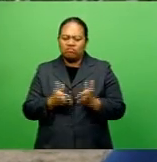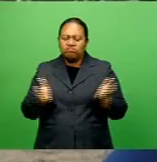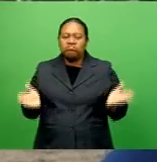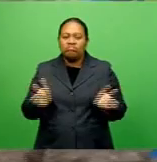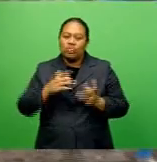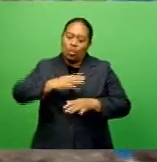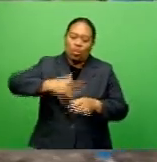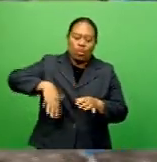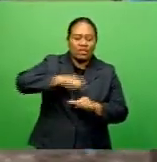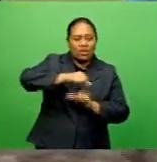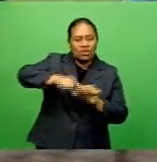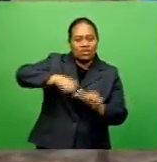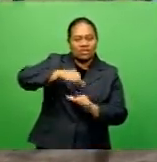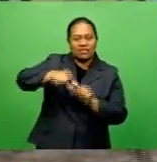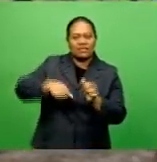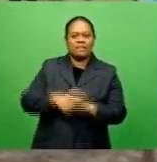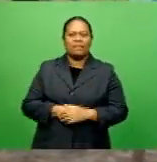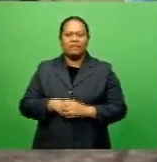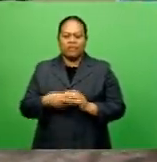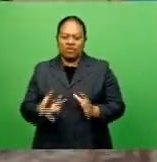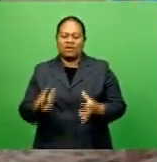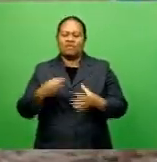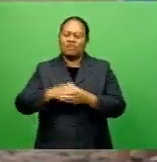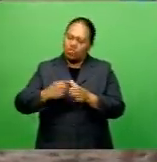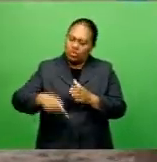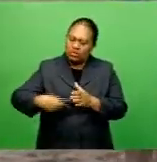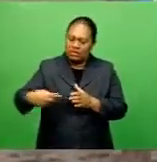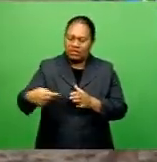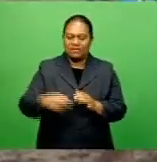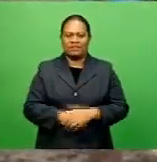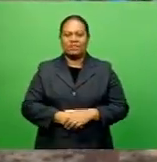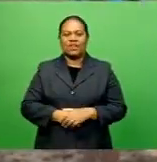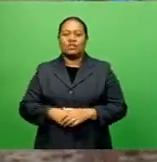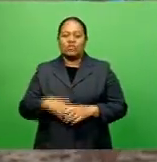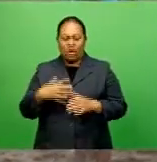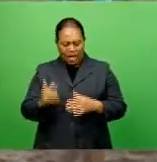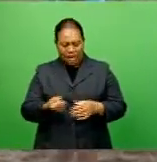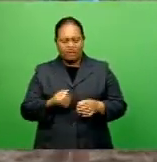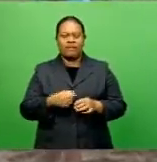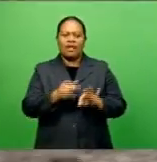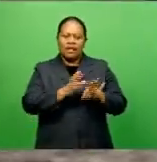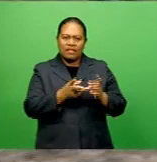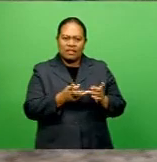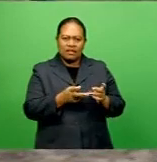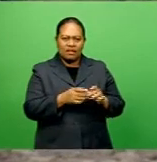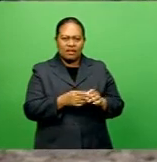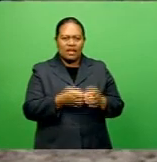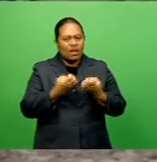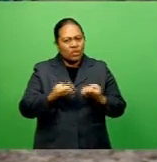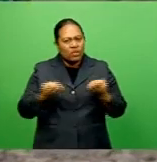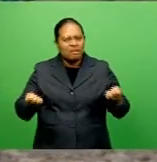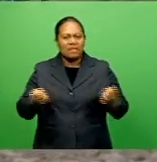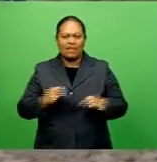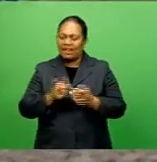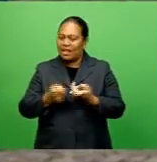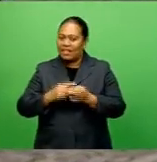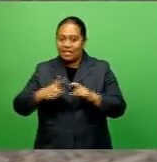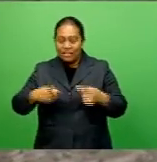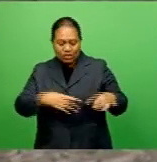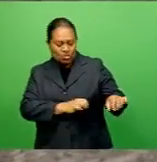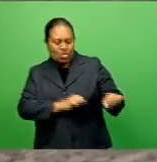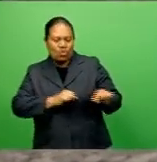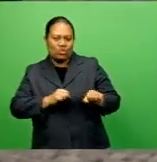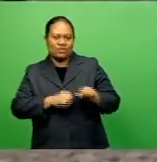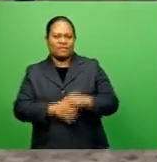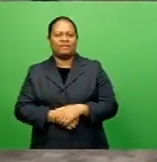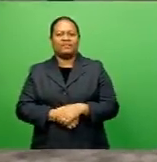associations to get the beach soccer going, and with the facilities we have of hosting a high-level competition, and of